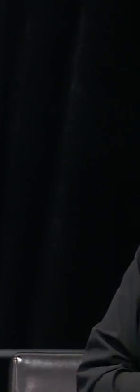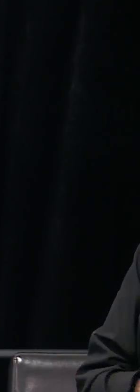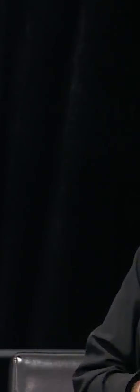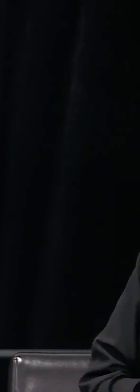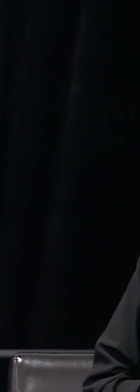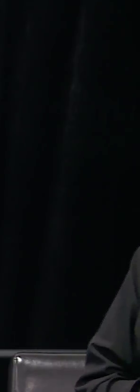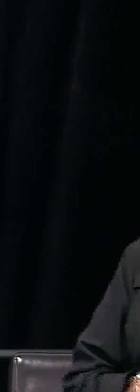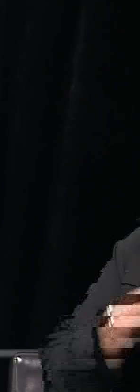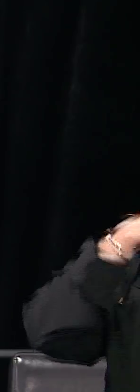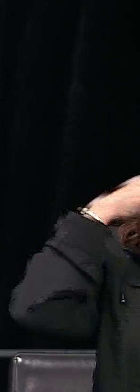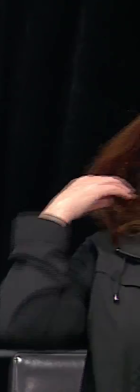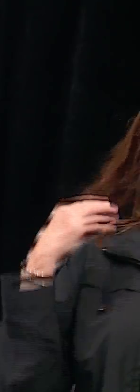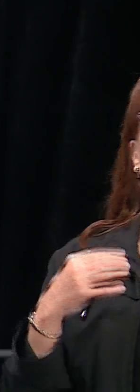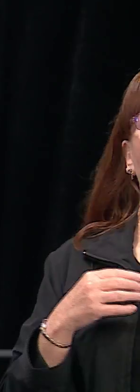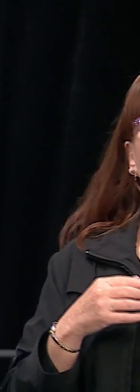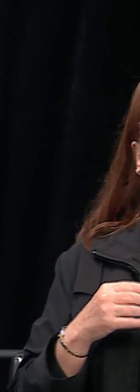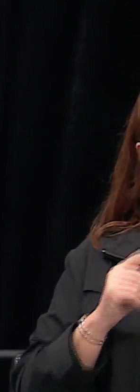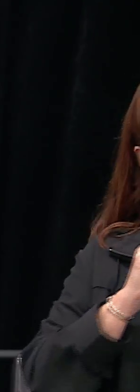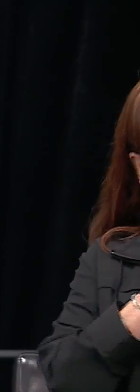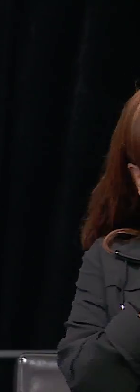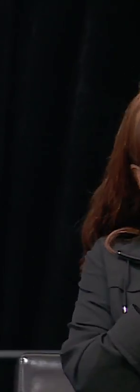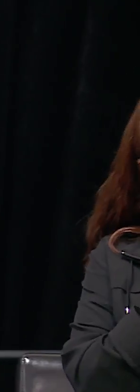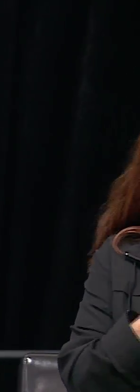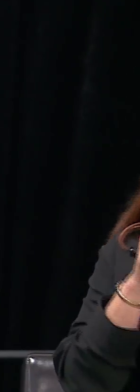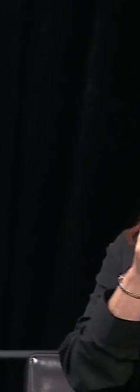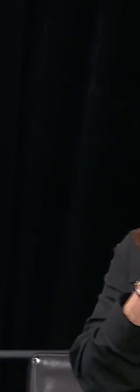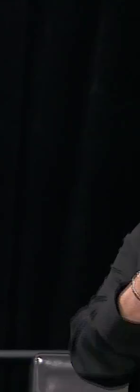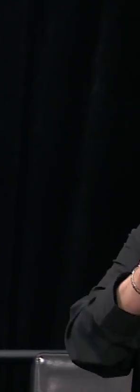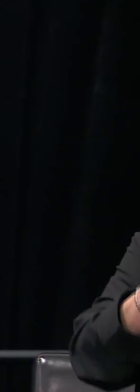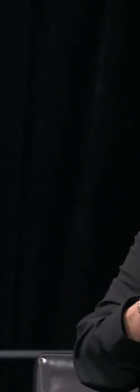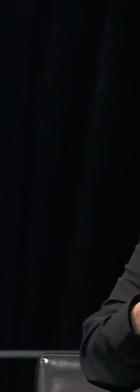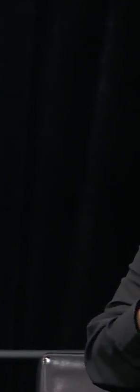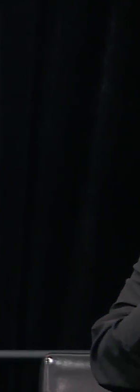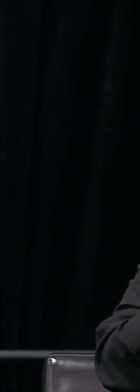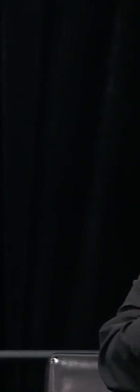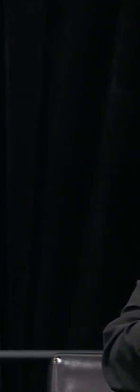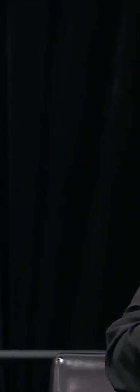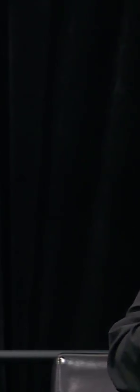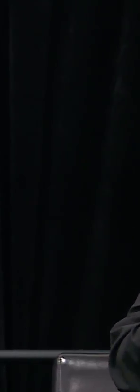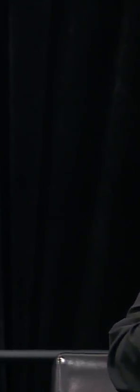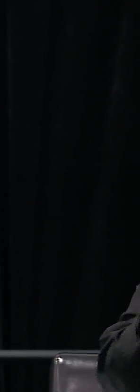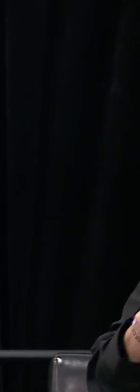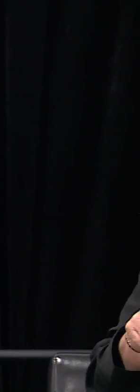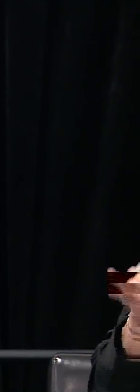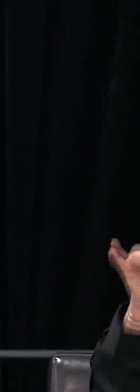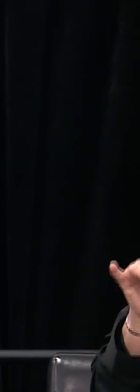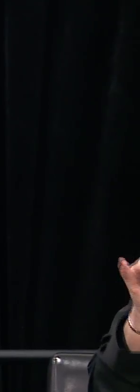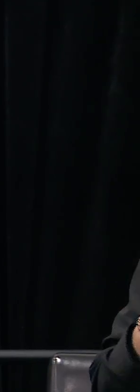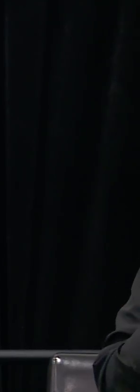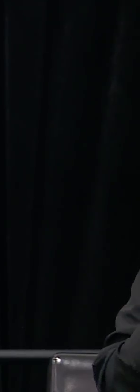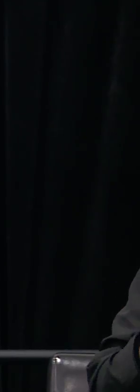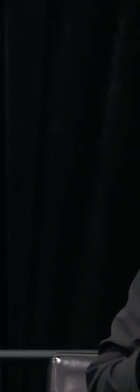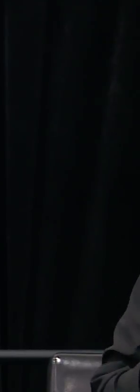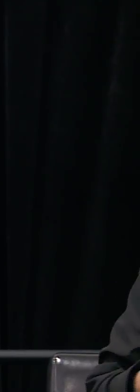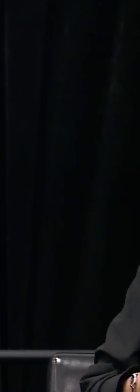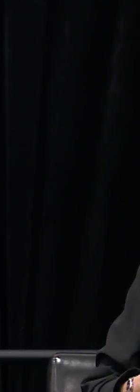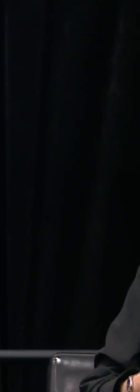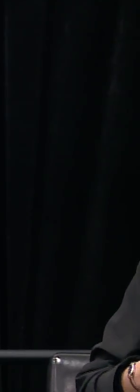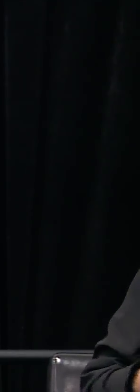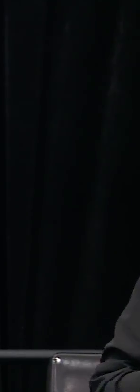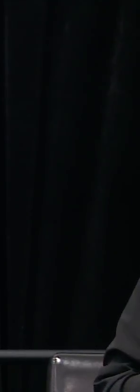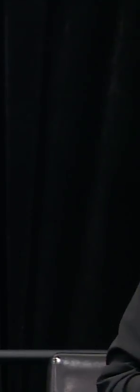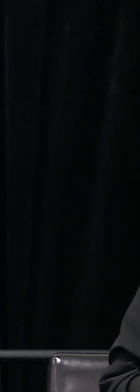me and introduced me for the first time to what it means the accessibility. So he told me, okay, Thibault,